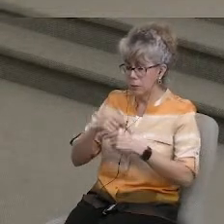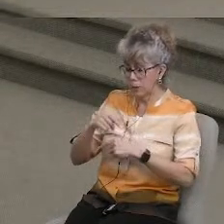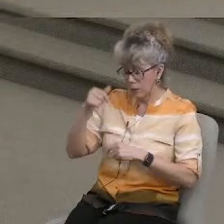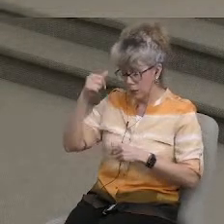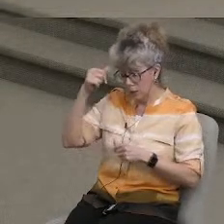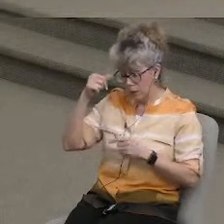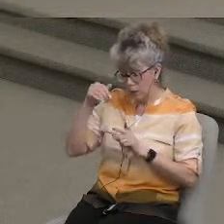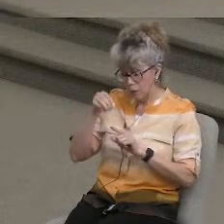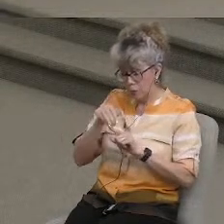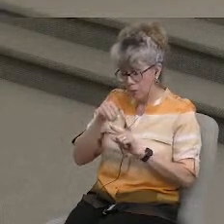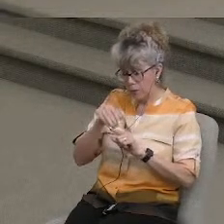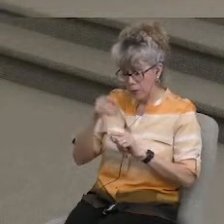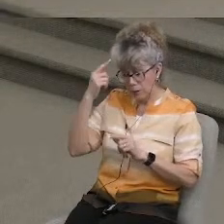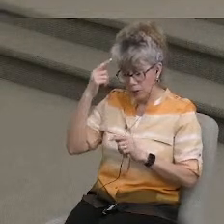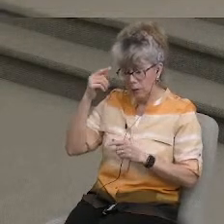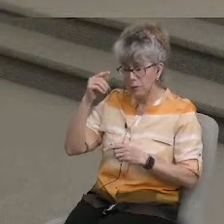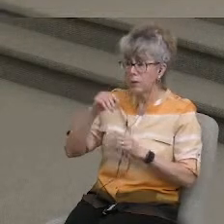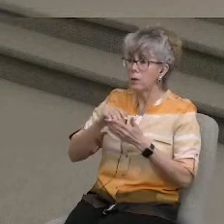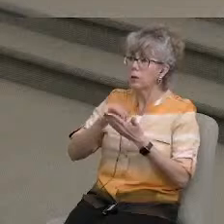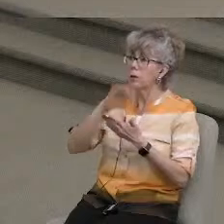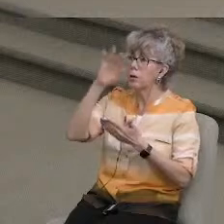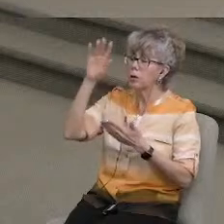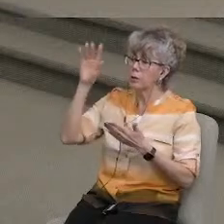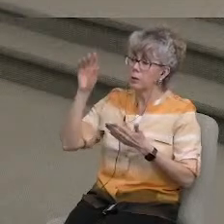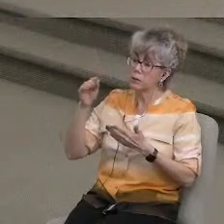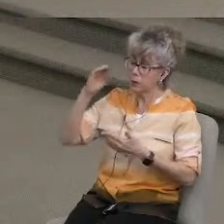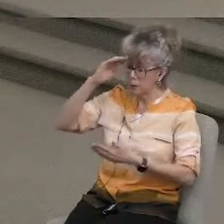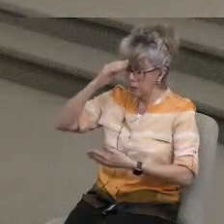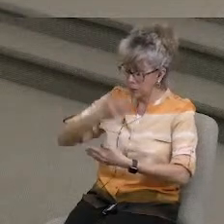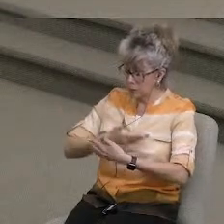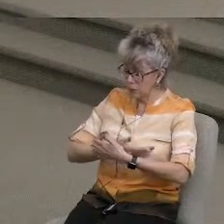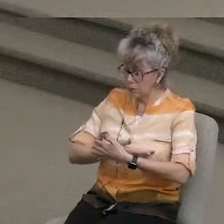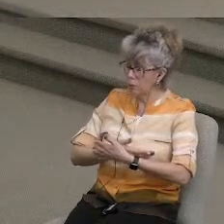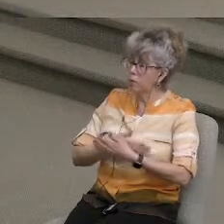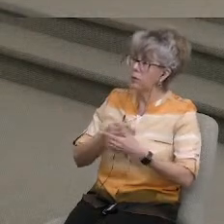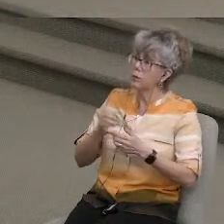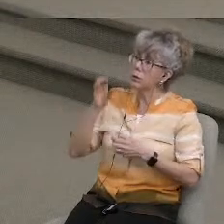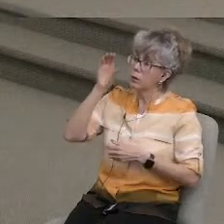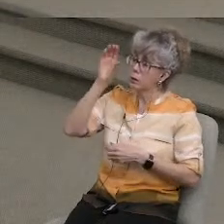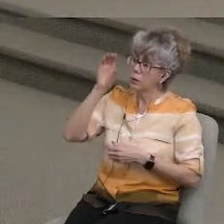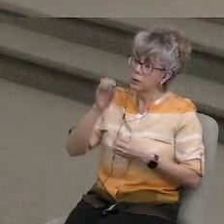your glorious Son's sacrifice, that we can be here